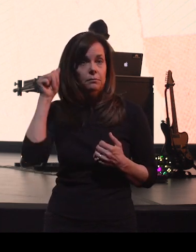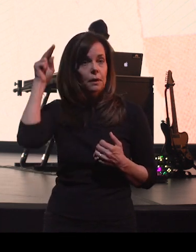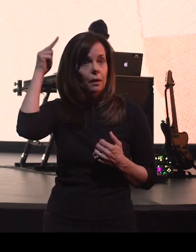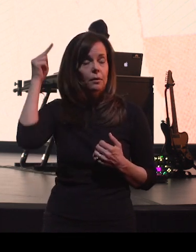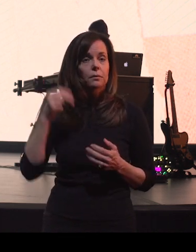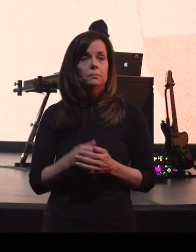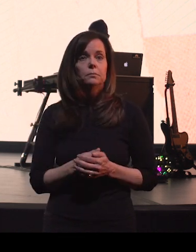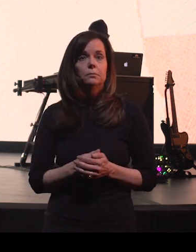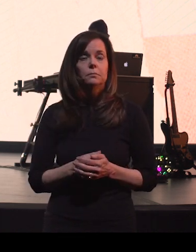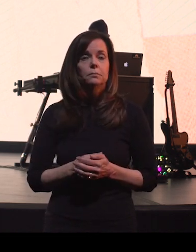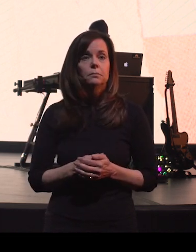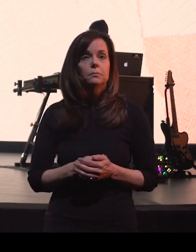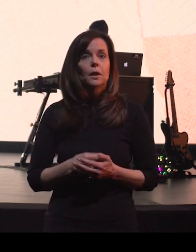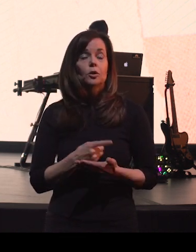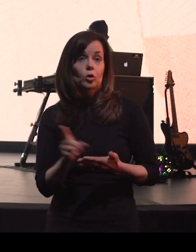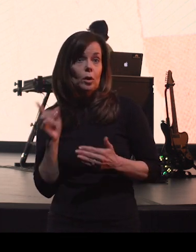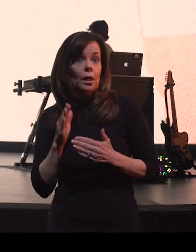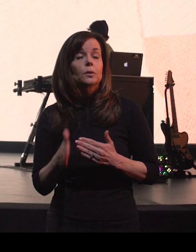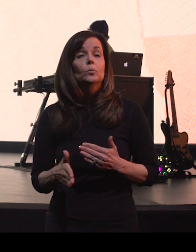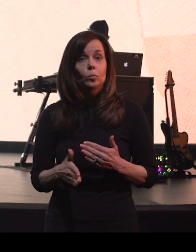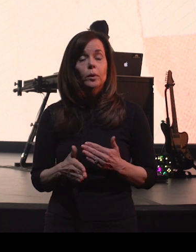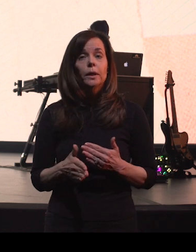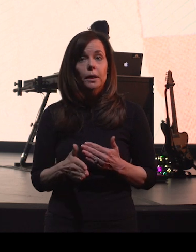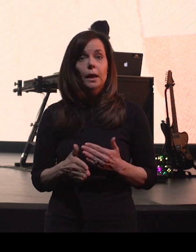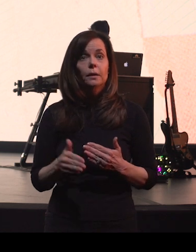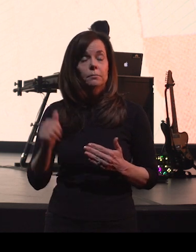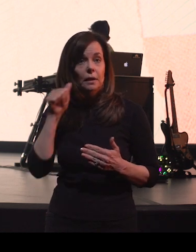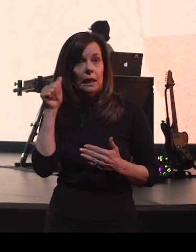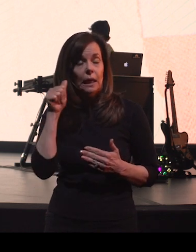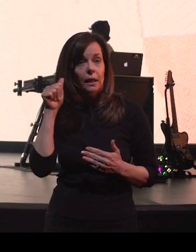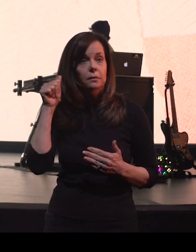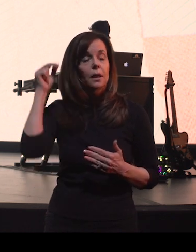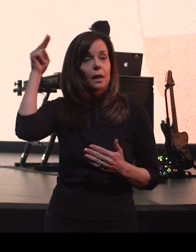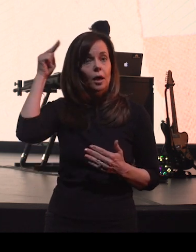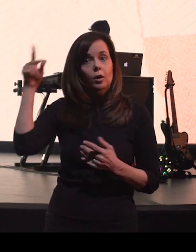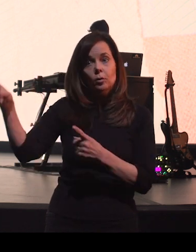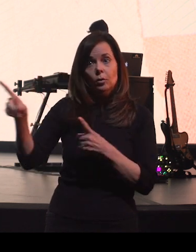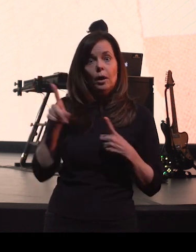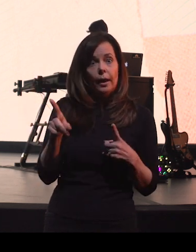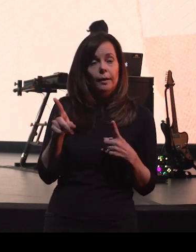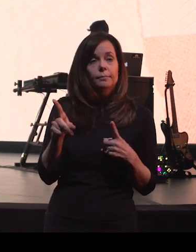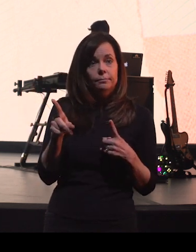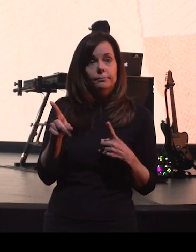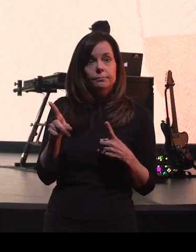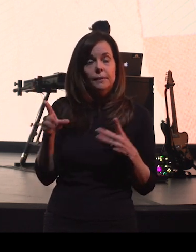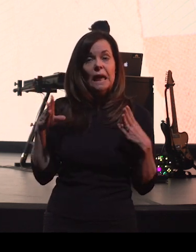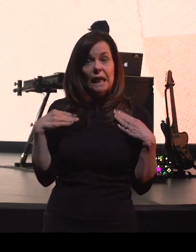to Easter and also made the decision to accept Christ and get baptized.